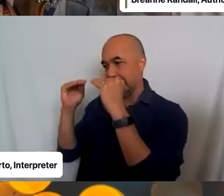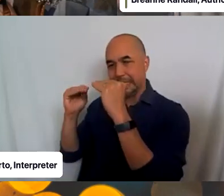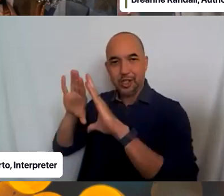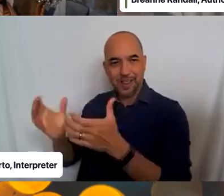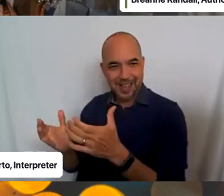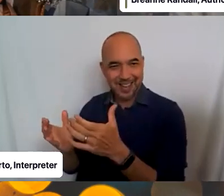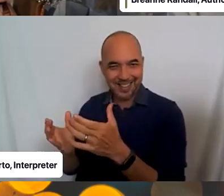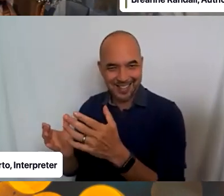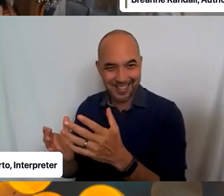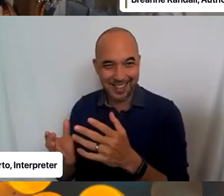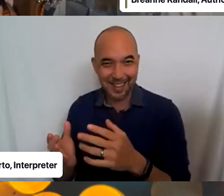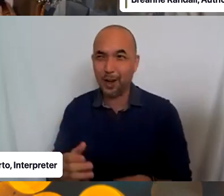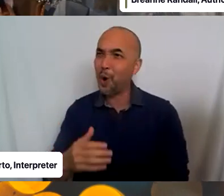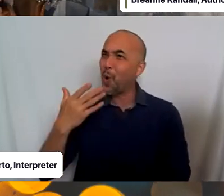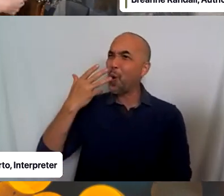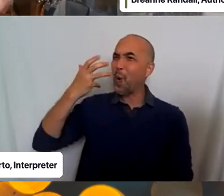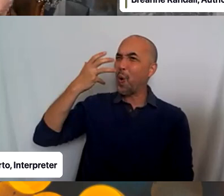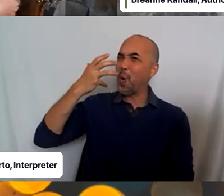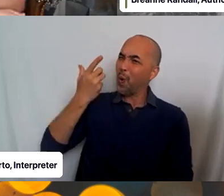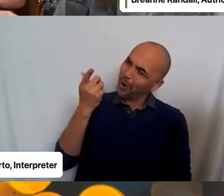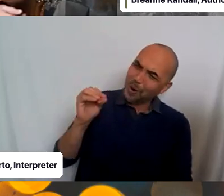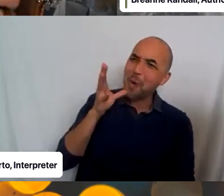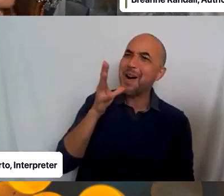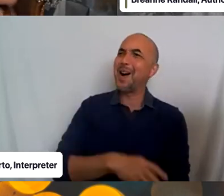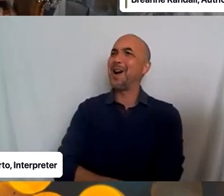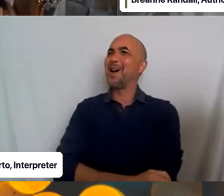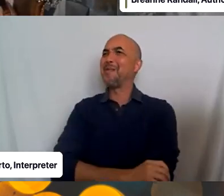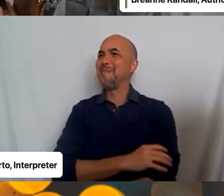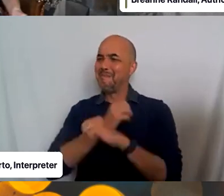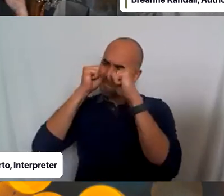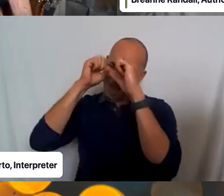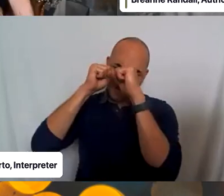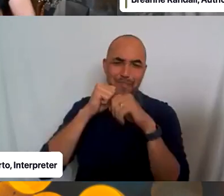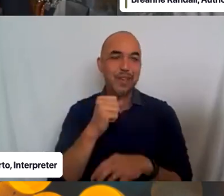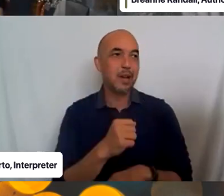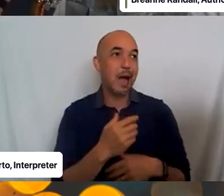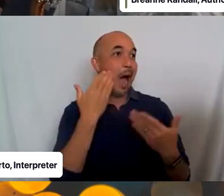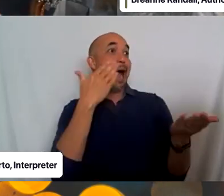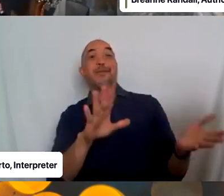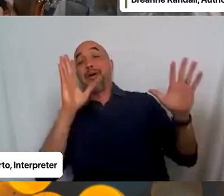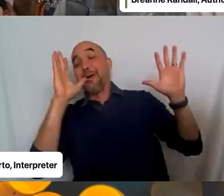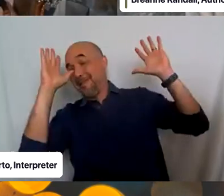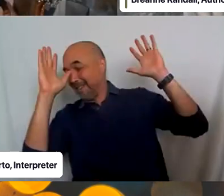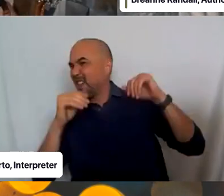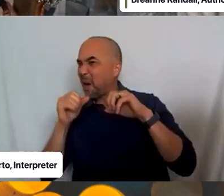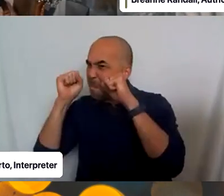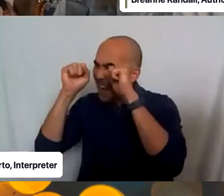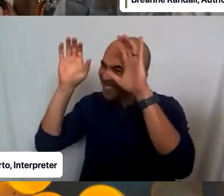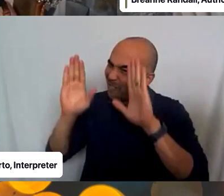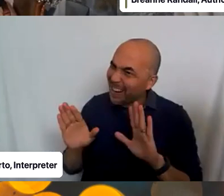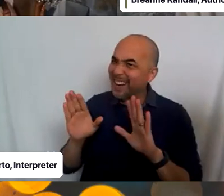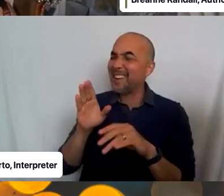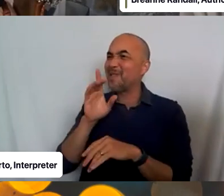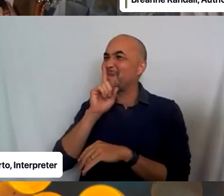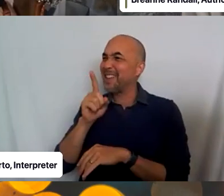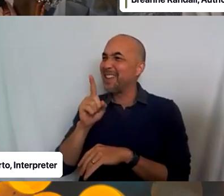house. Go mom. That's awesome. I mean, I don't know about that, but that's amazing. That's incredible. I mean, to have all